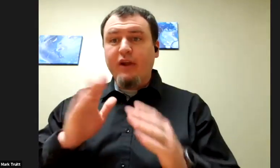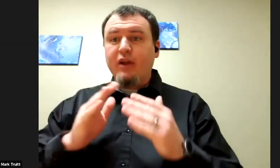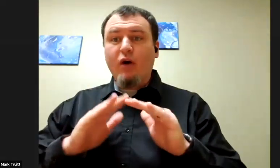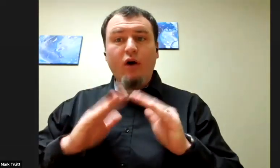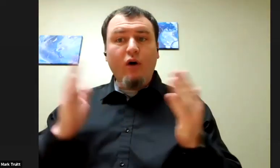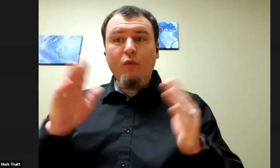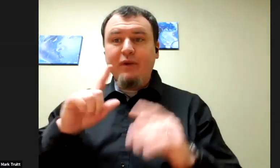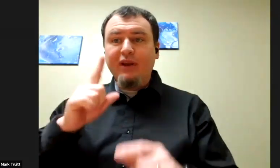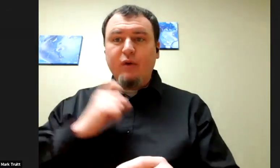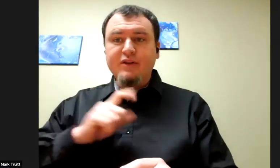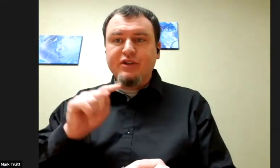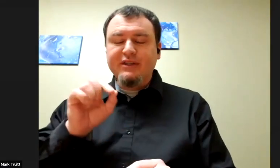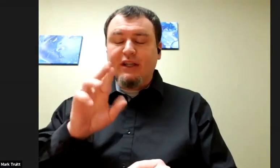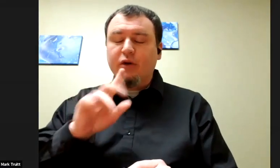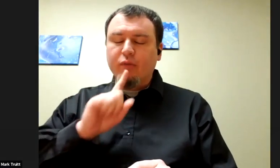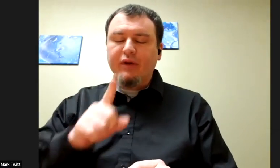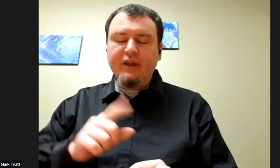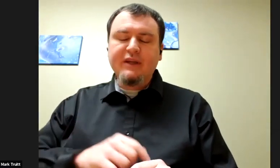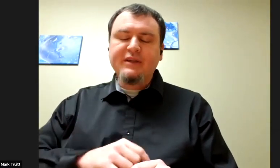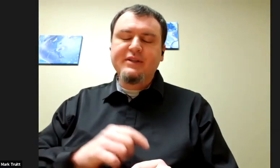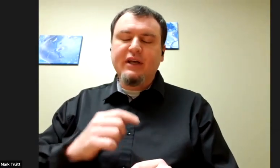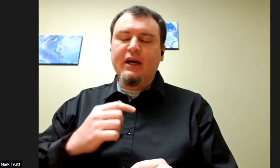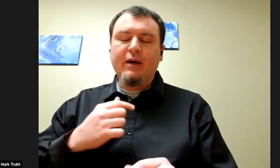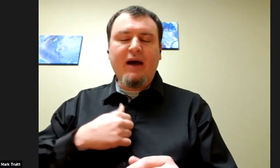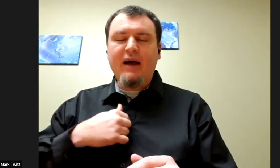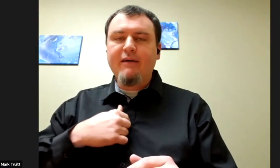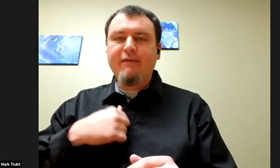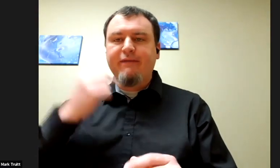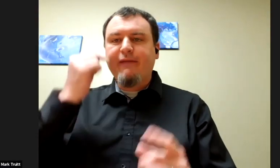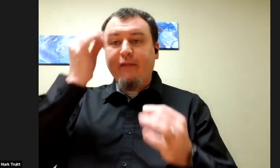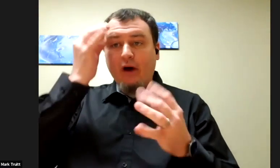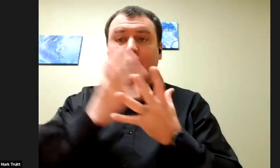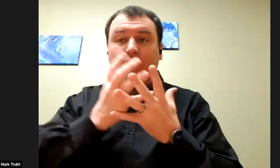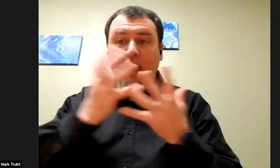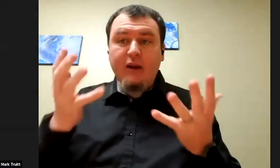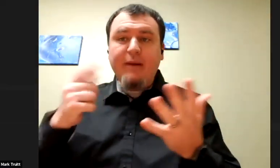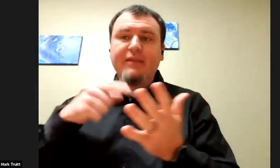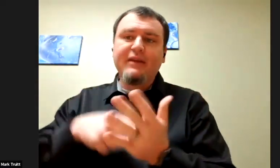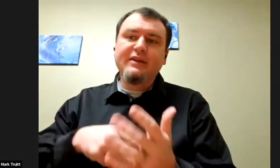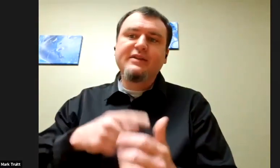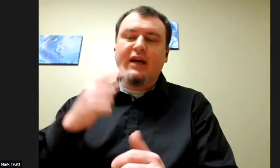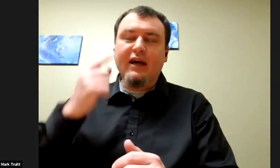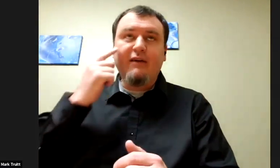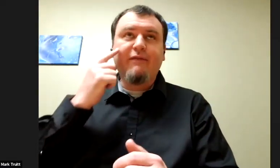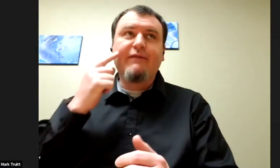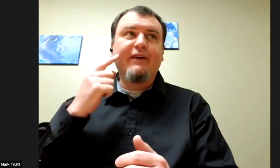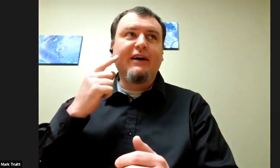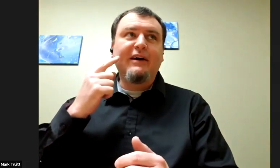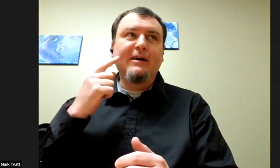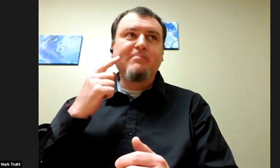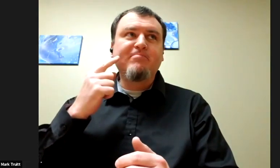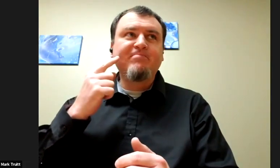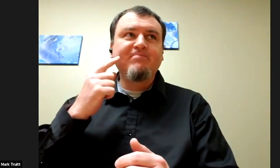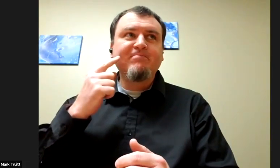That's a great opening question, Taylor. It really is. I've thought a lot about this.